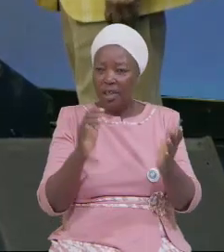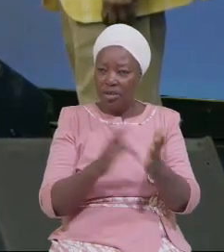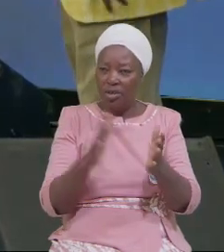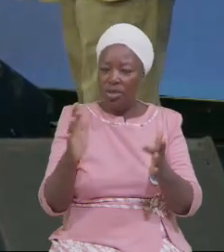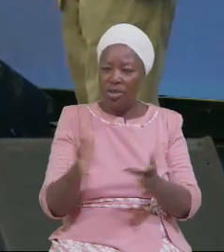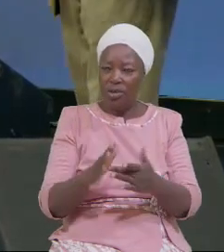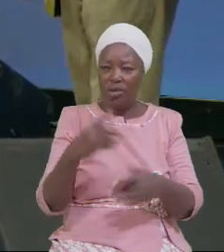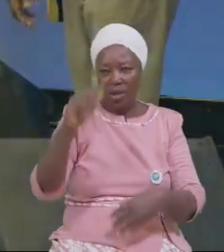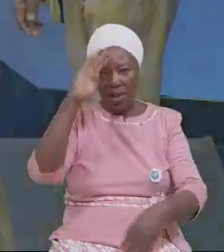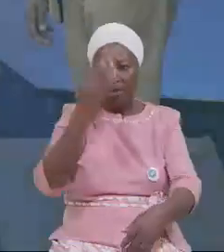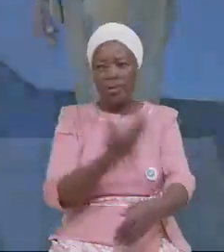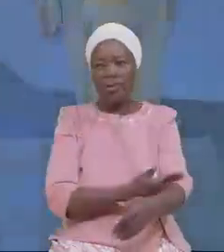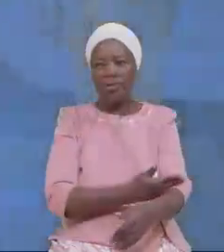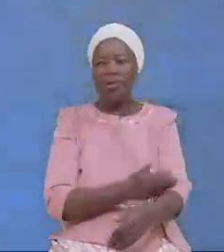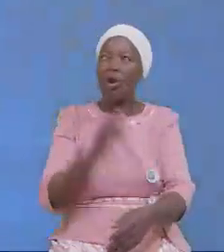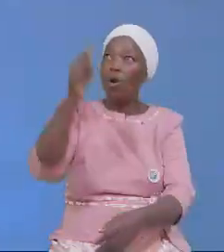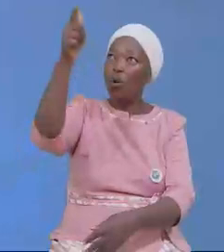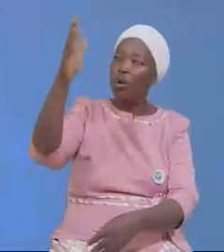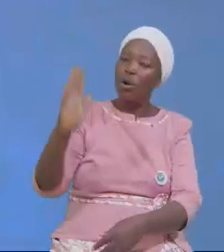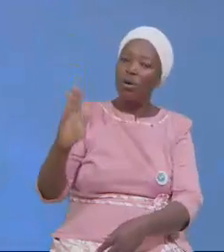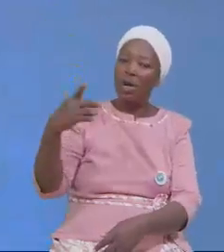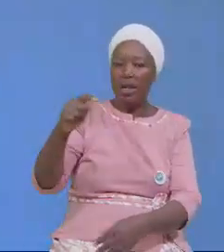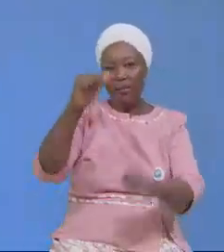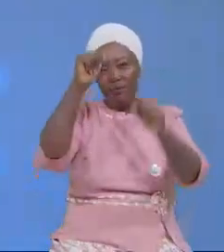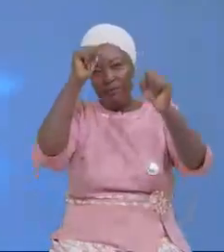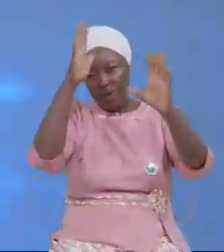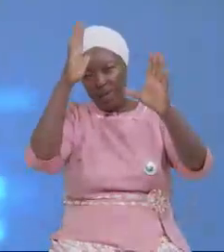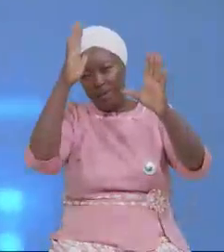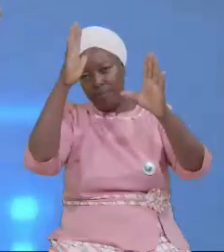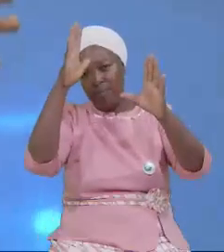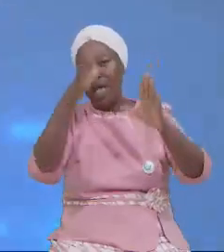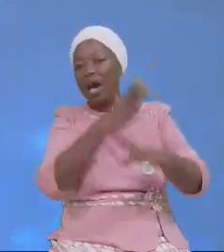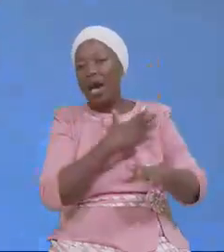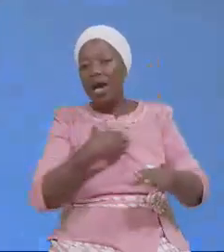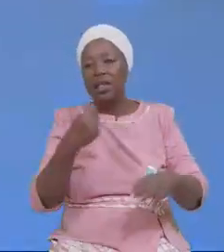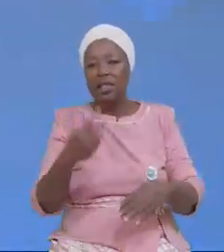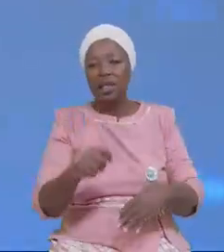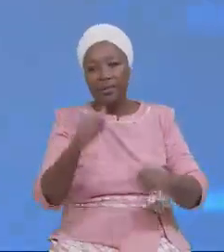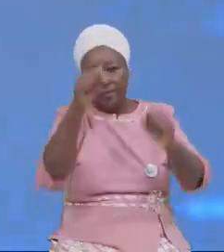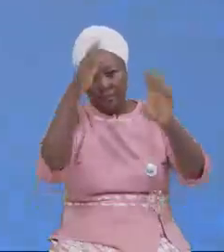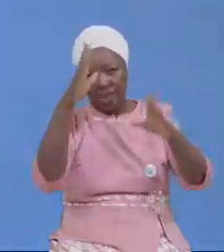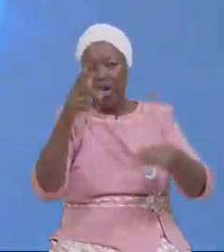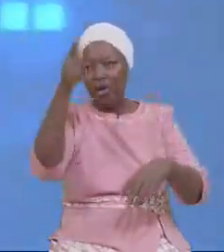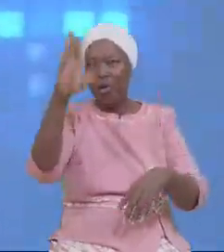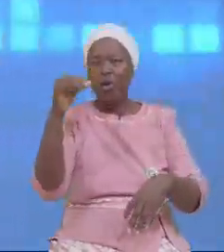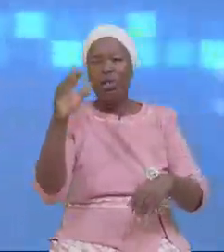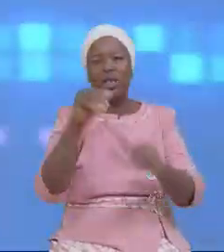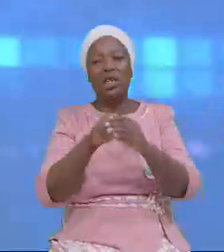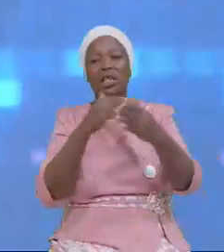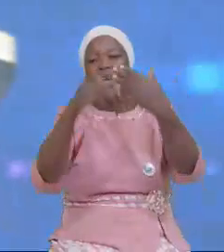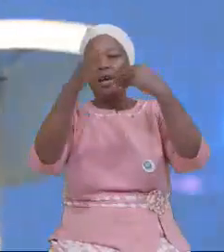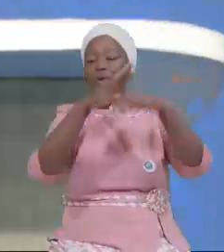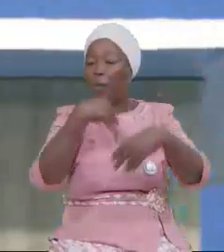Son, God, the Father, and the Father, God in heaven,